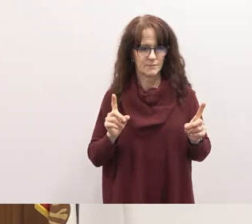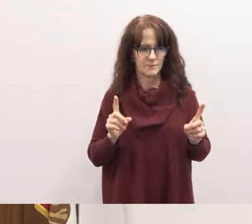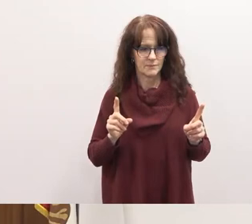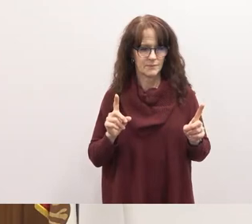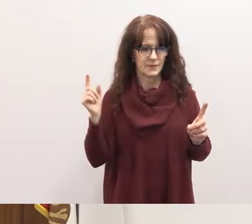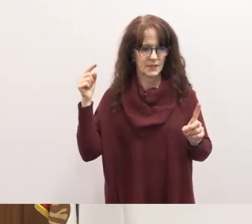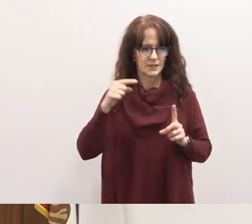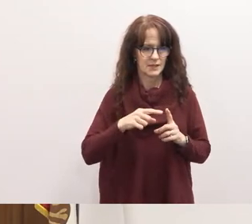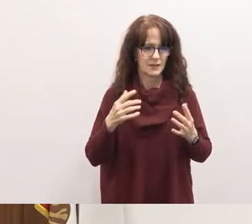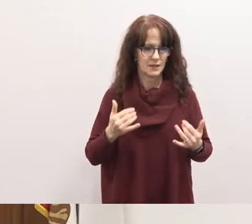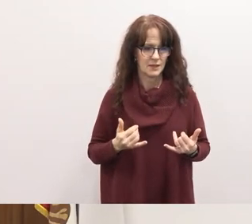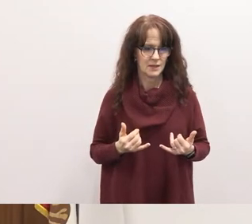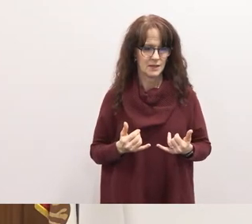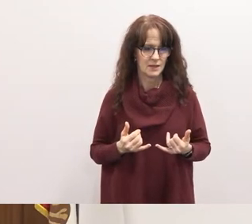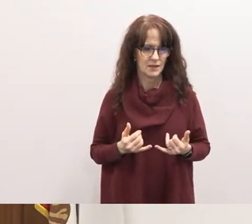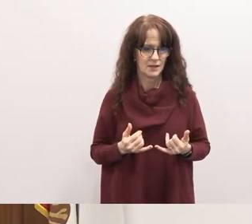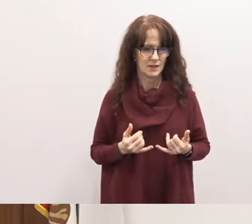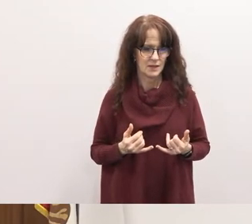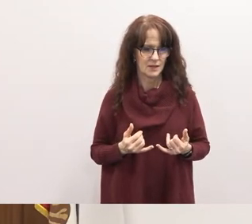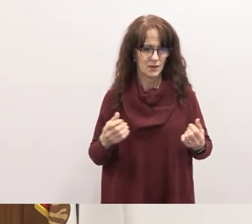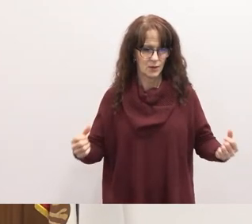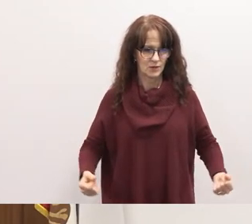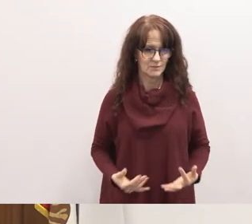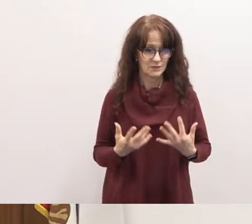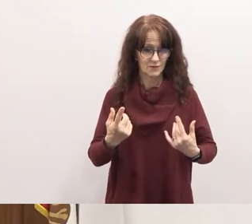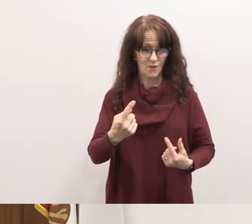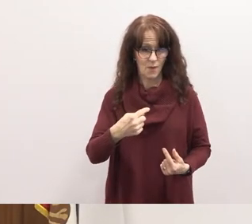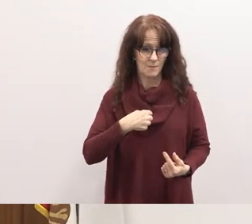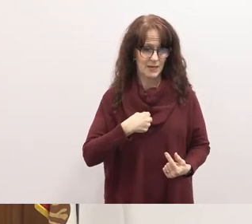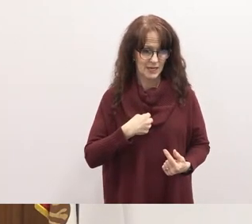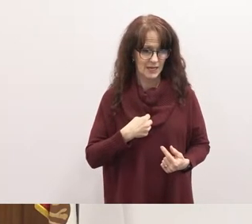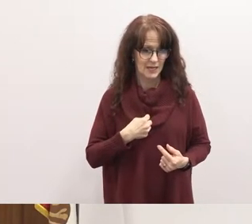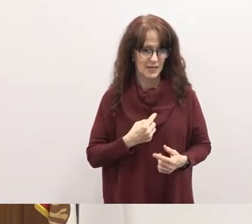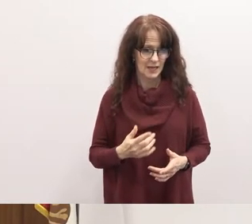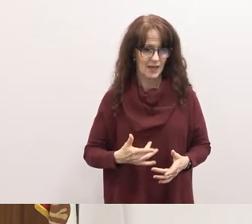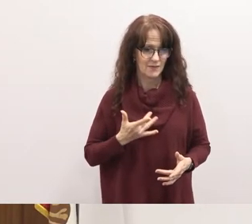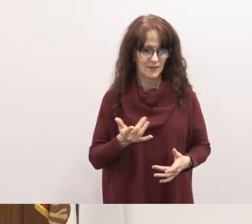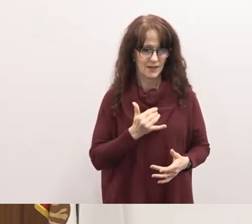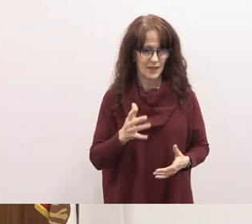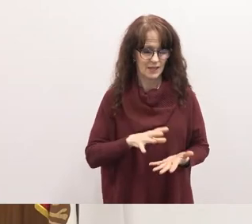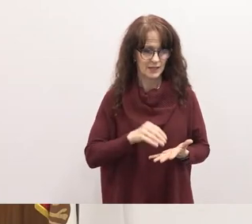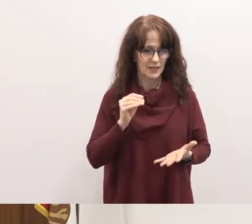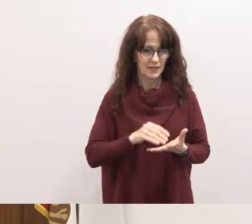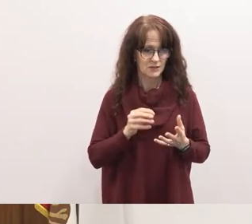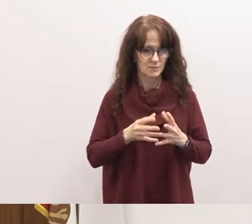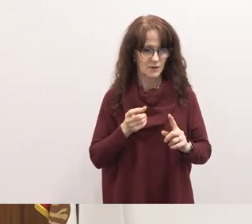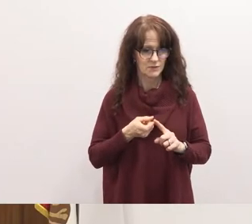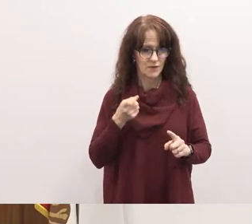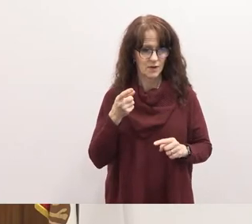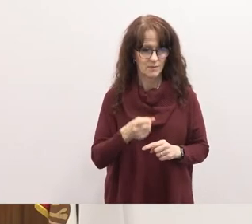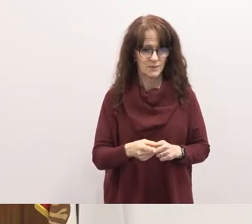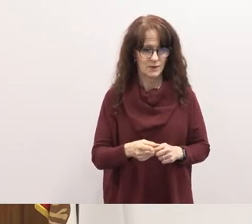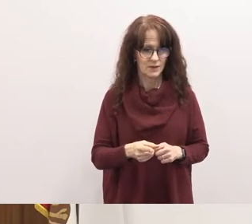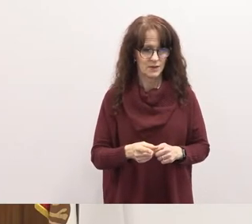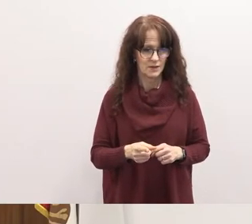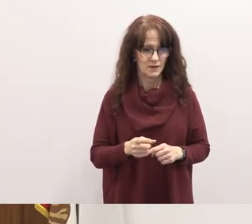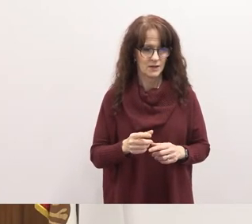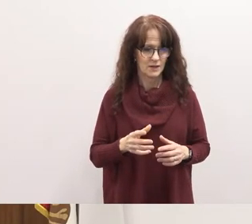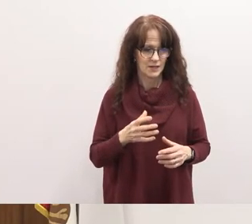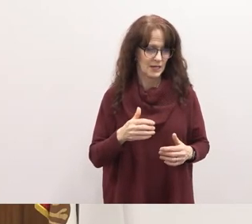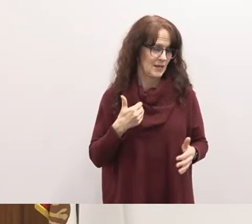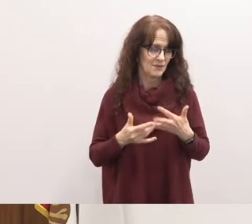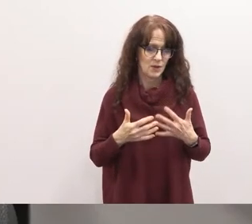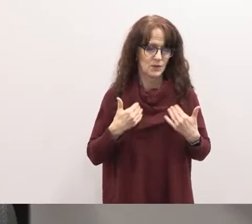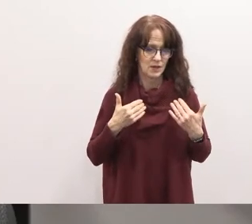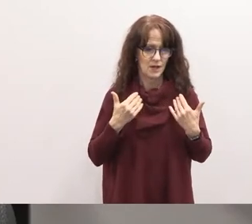until now, you're an inspiration for me. And I feel like I can learn so much from you, from your younger age, even